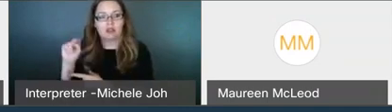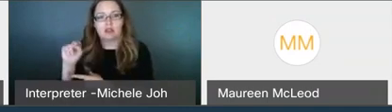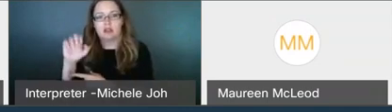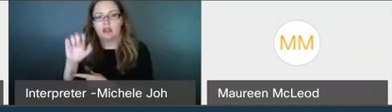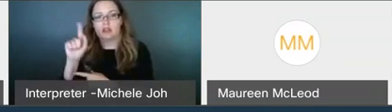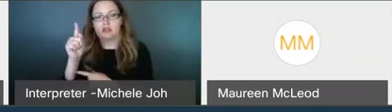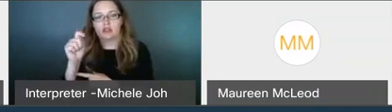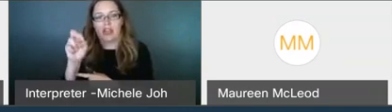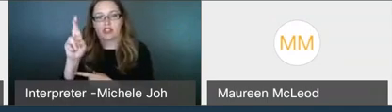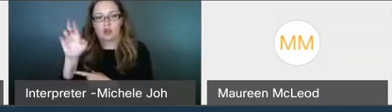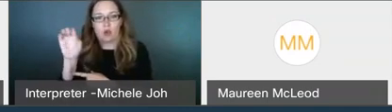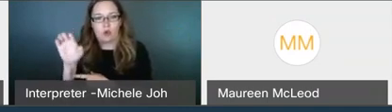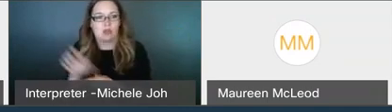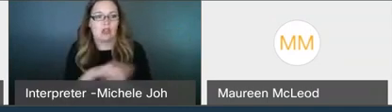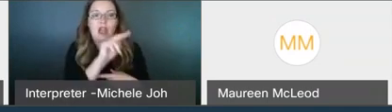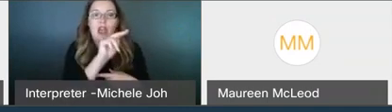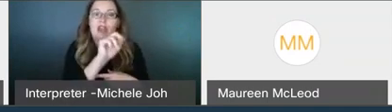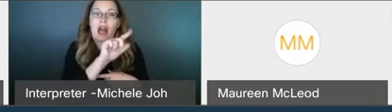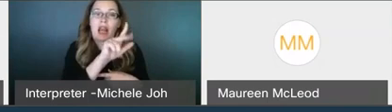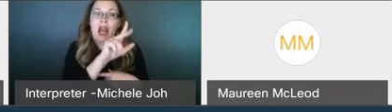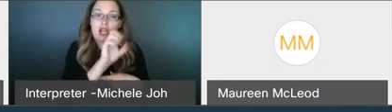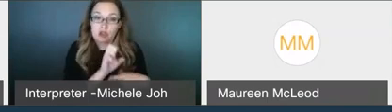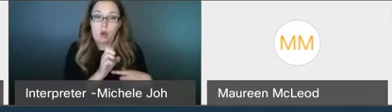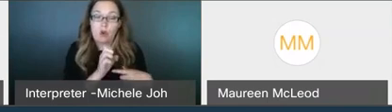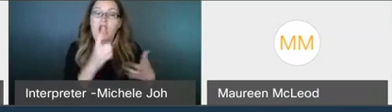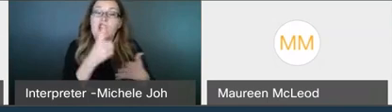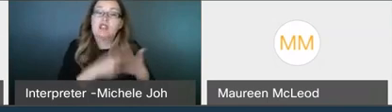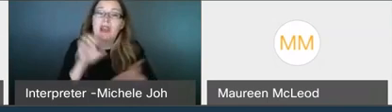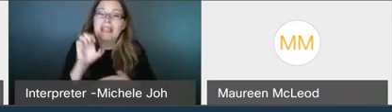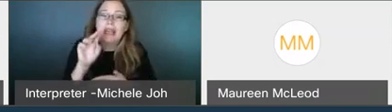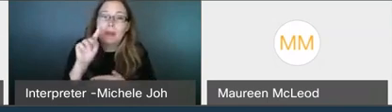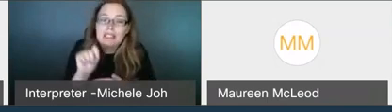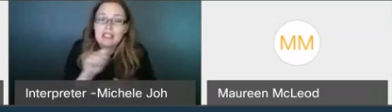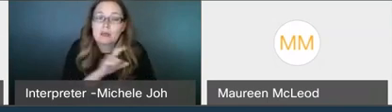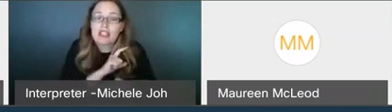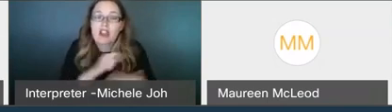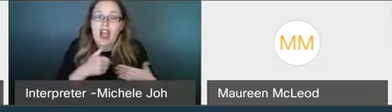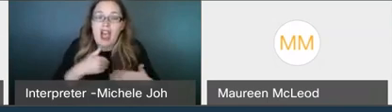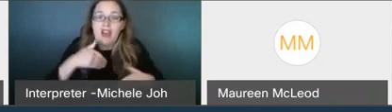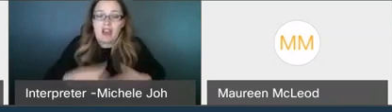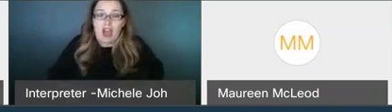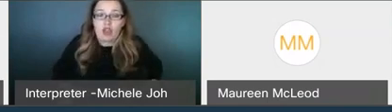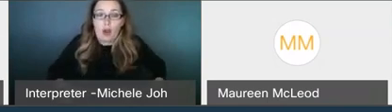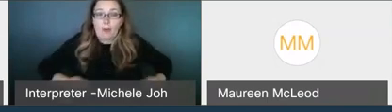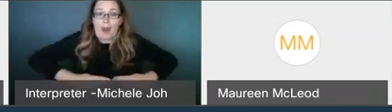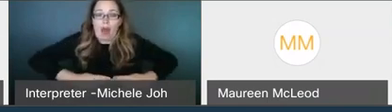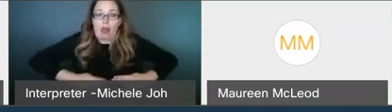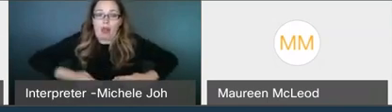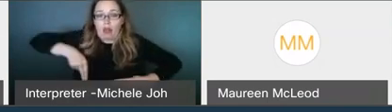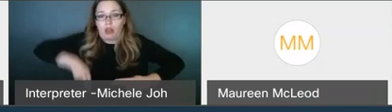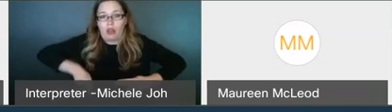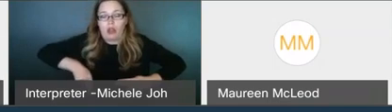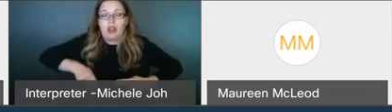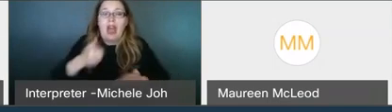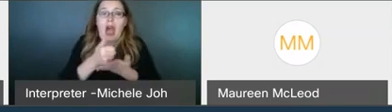is what EMTs and often police officers carry in their belt. It immediately reverses an opioid overdose, but it